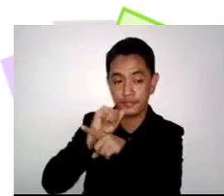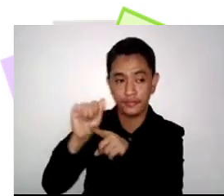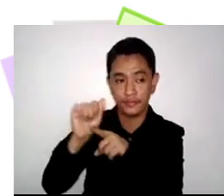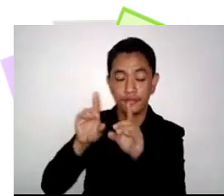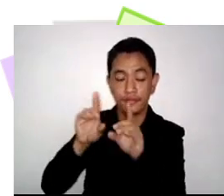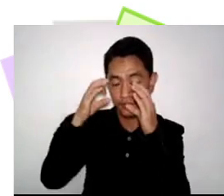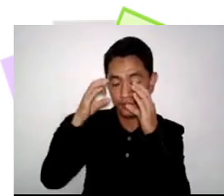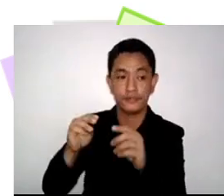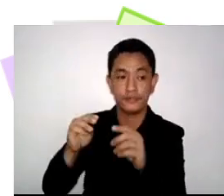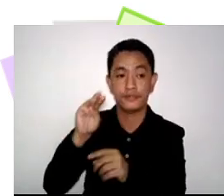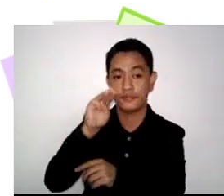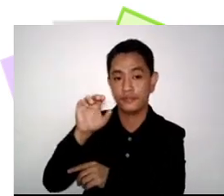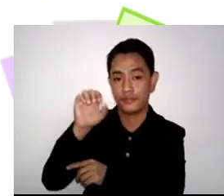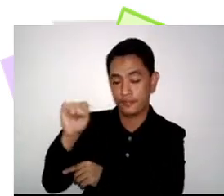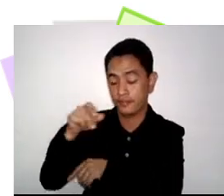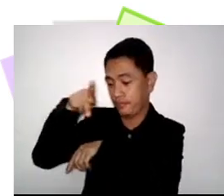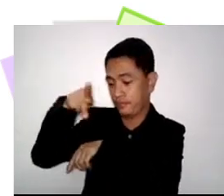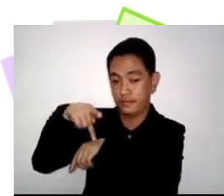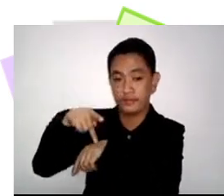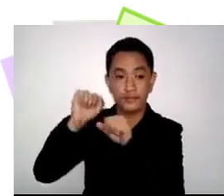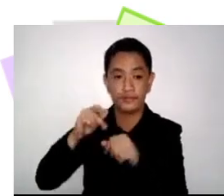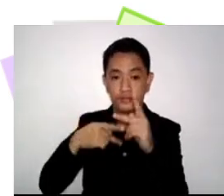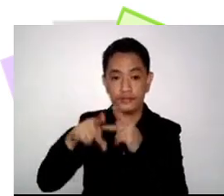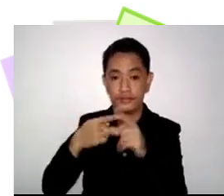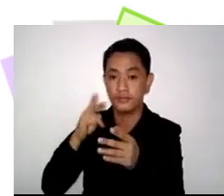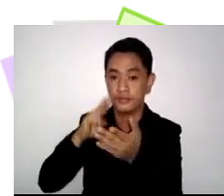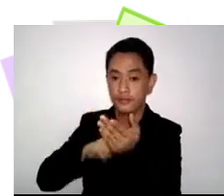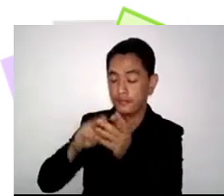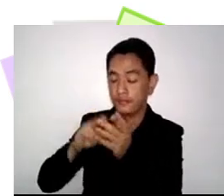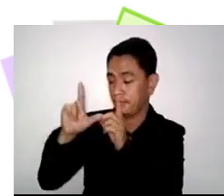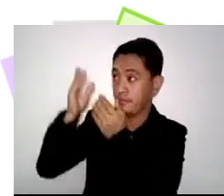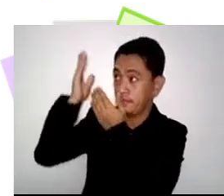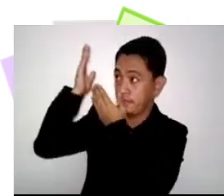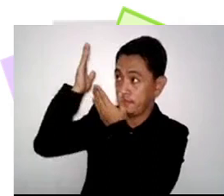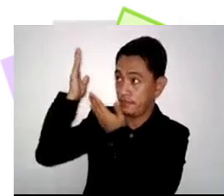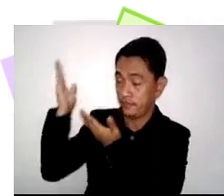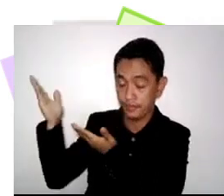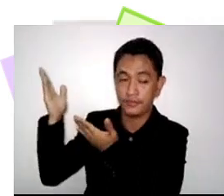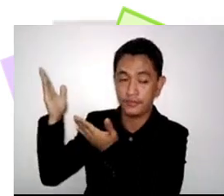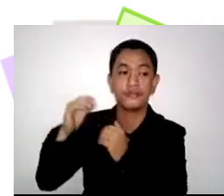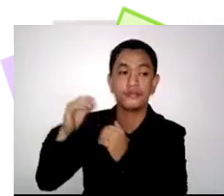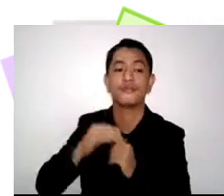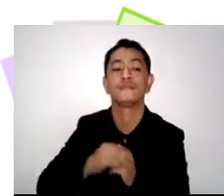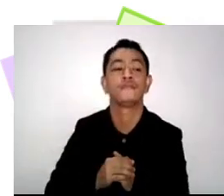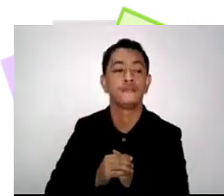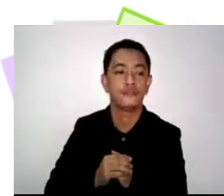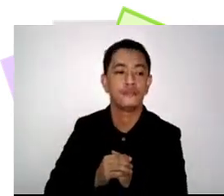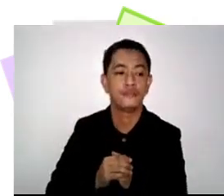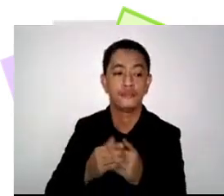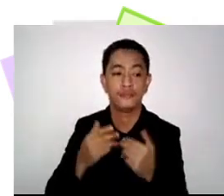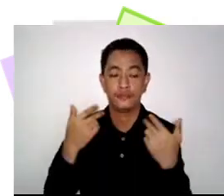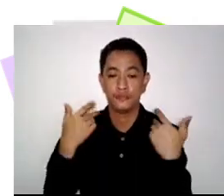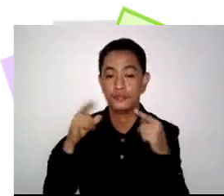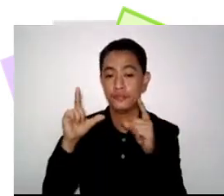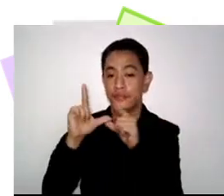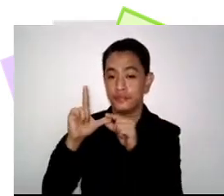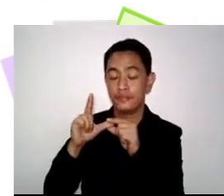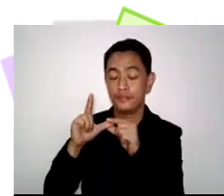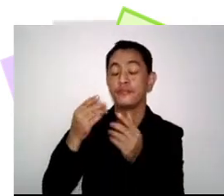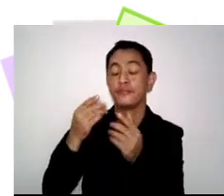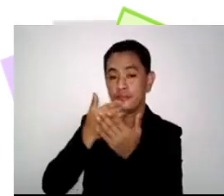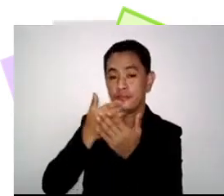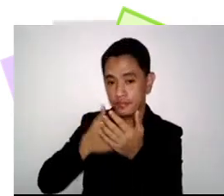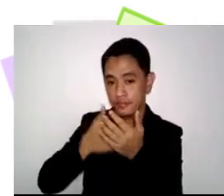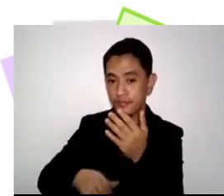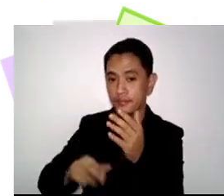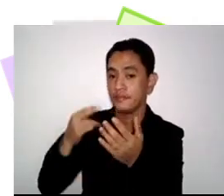For accessible resources, links, and related online trainings from DepEd and Microsoft Philippines, kindly refer to the links that